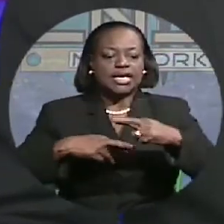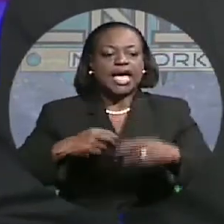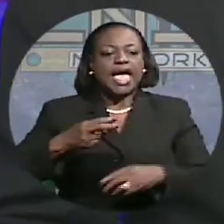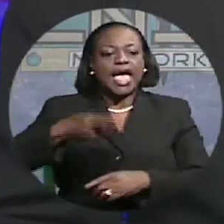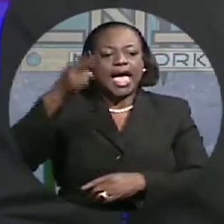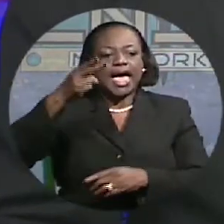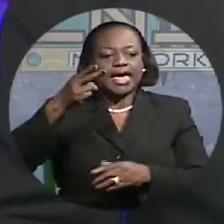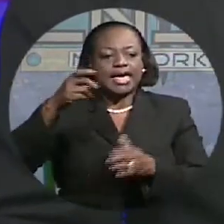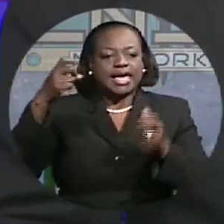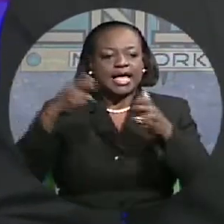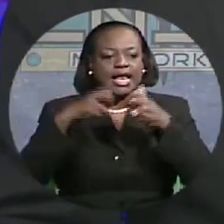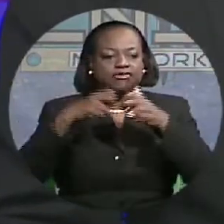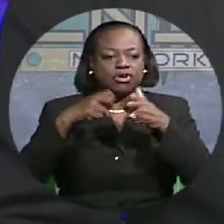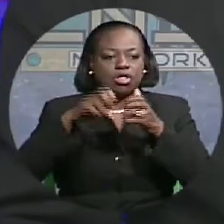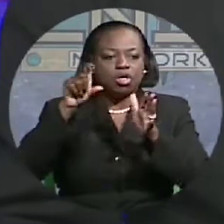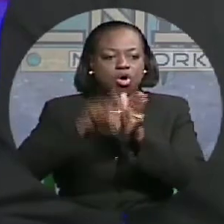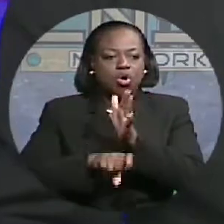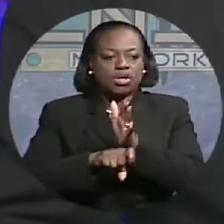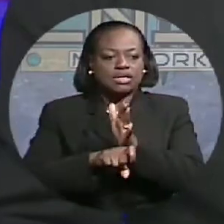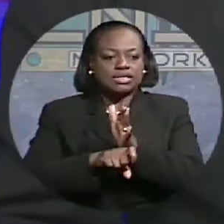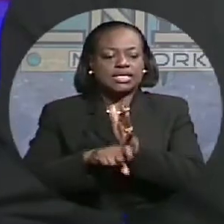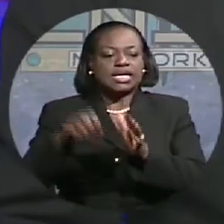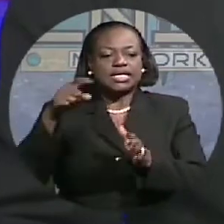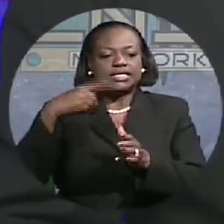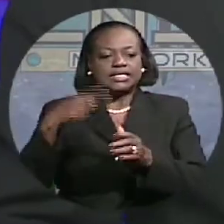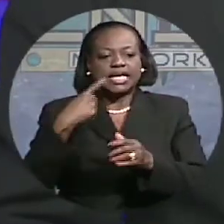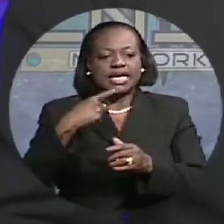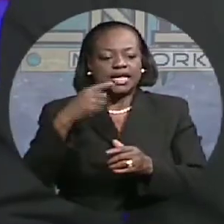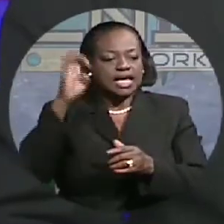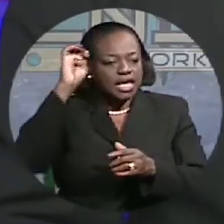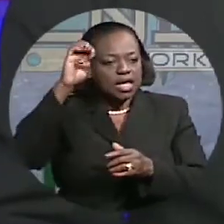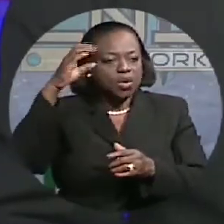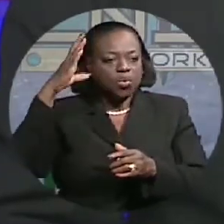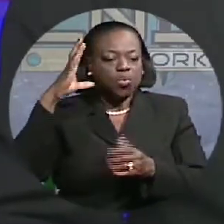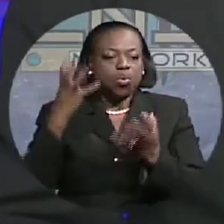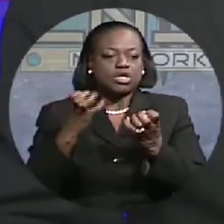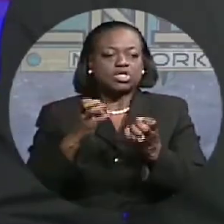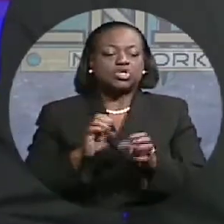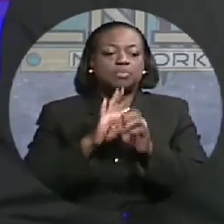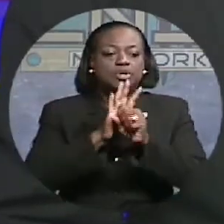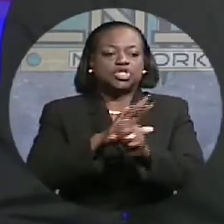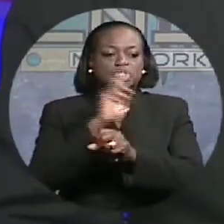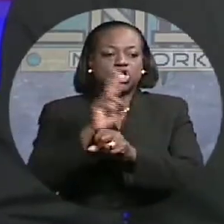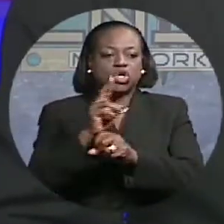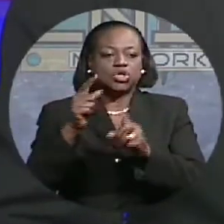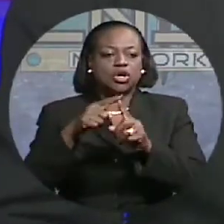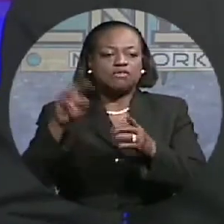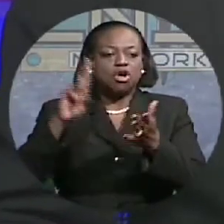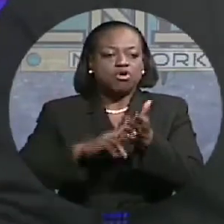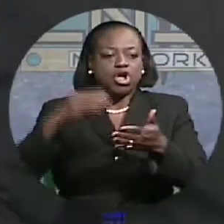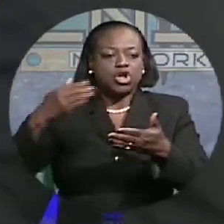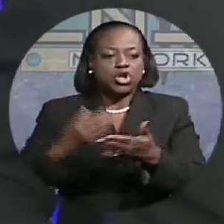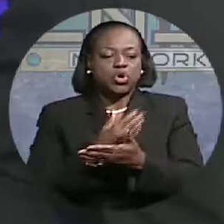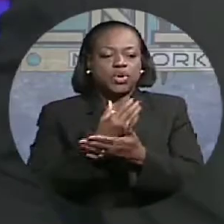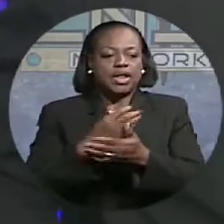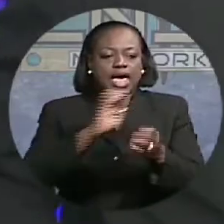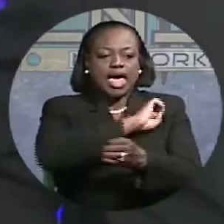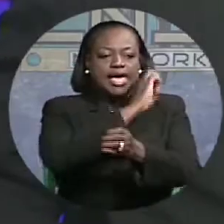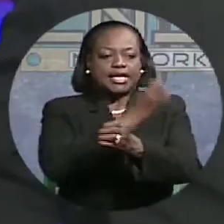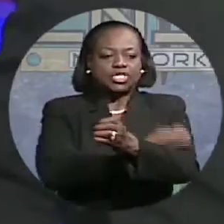And as Jiminy DeSwain tells us tonight, the minister also wants to push for the use of renewable energy technologies on a larger